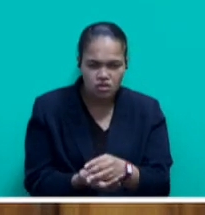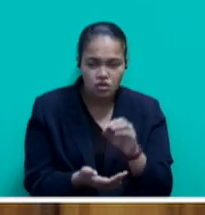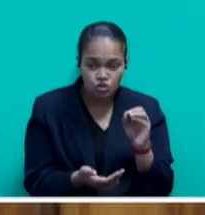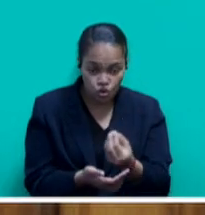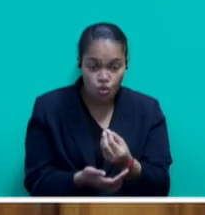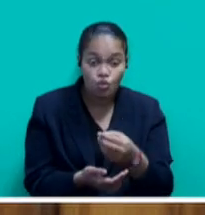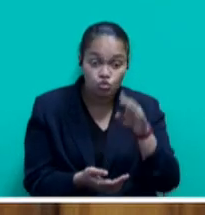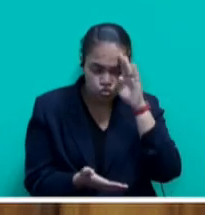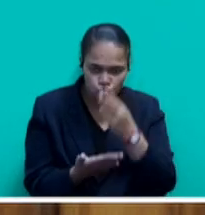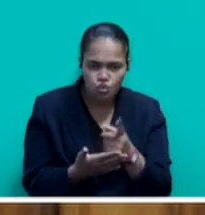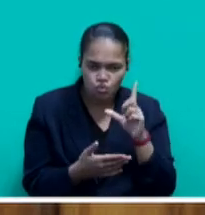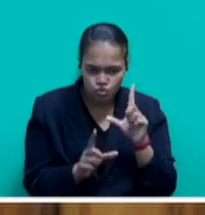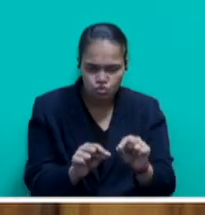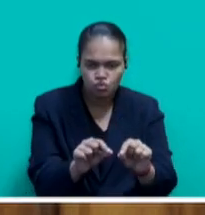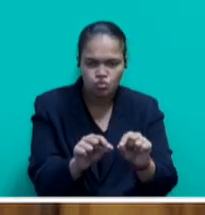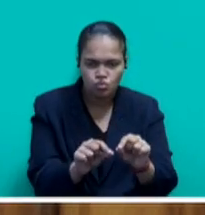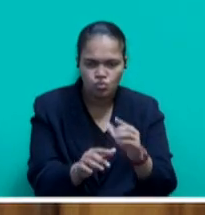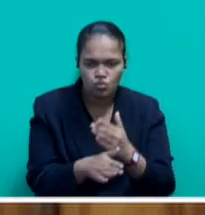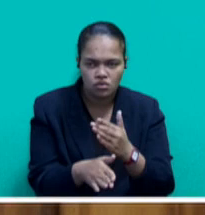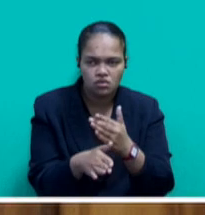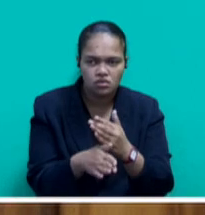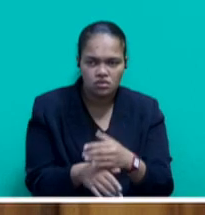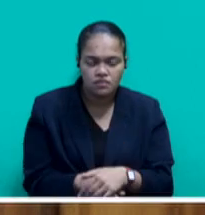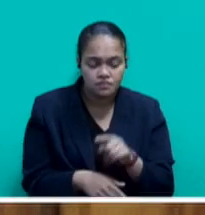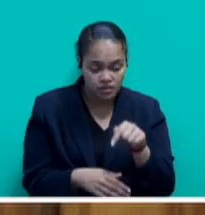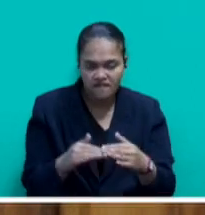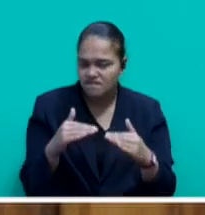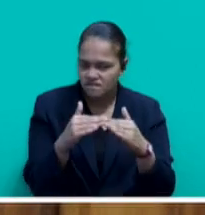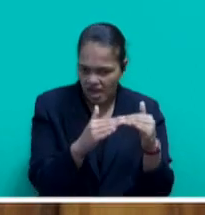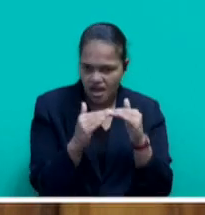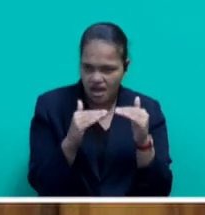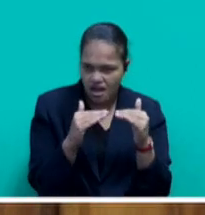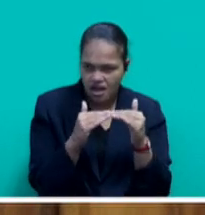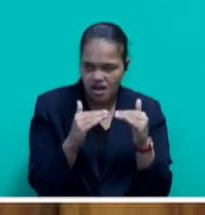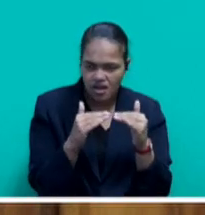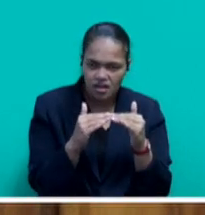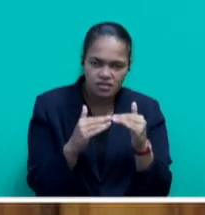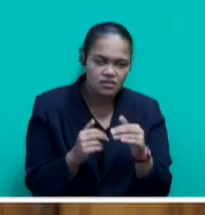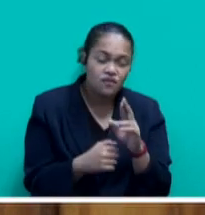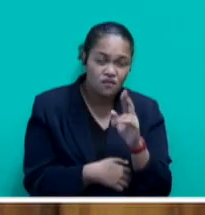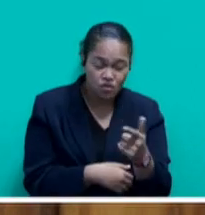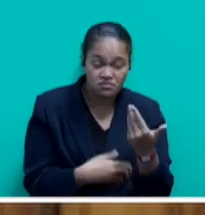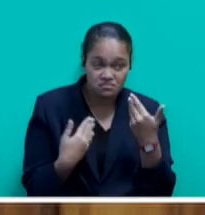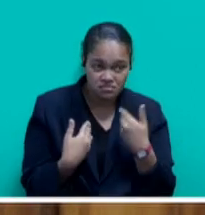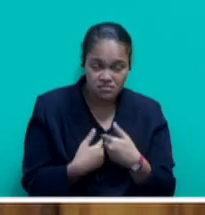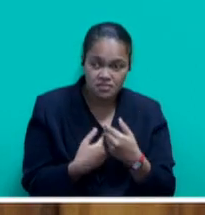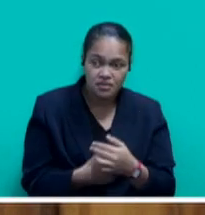bond. I believe that, like our budget, this scheme is fair and balanced. It is a way for making the